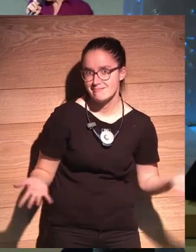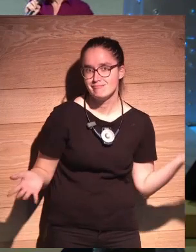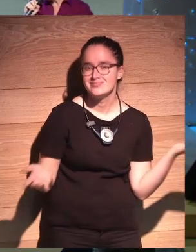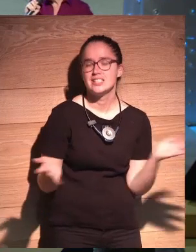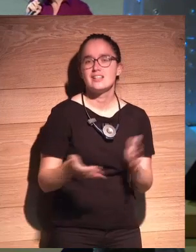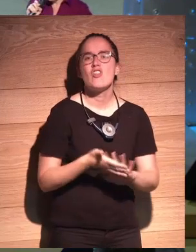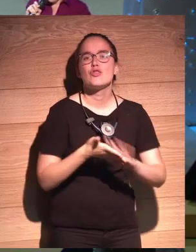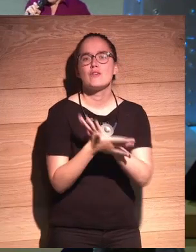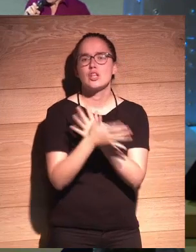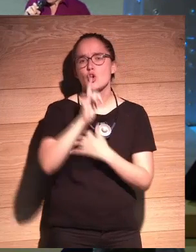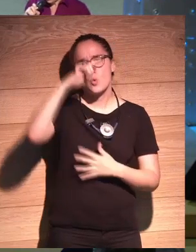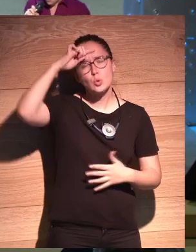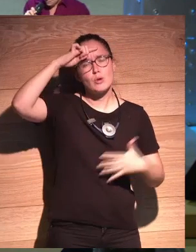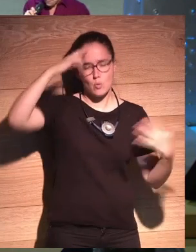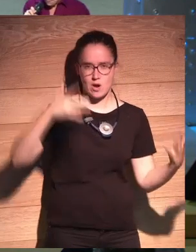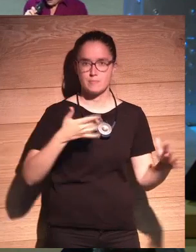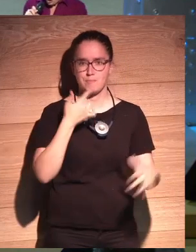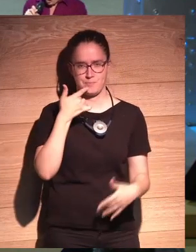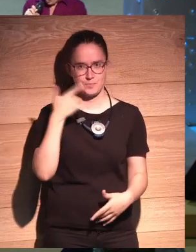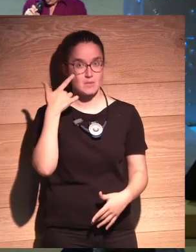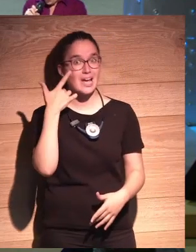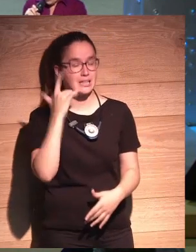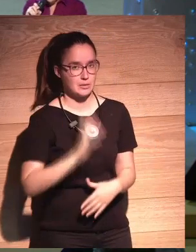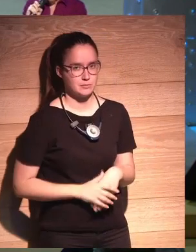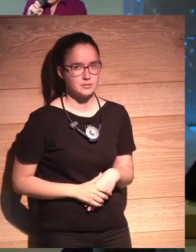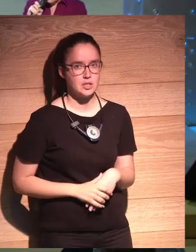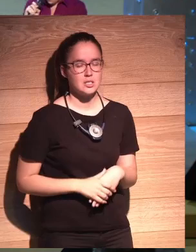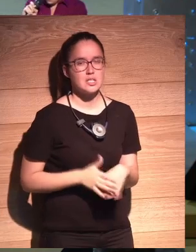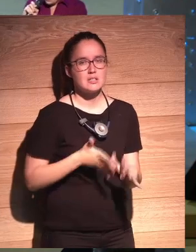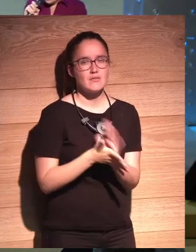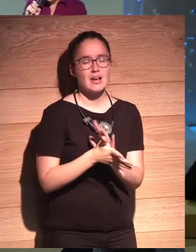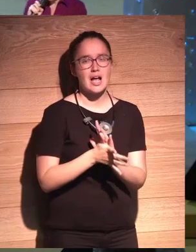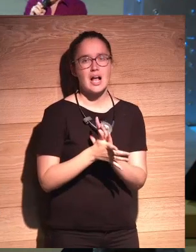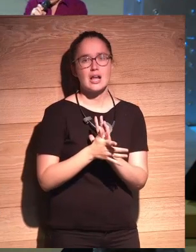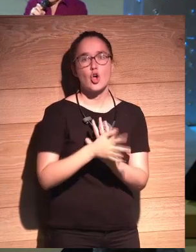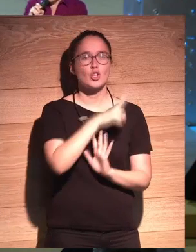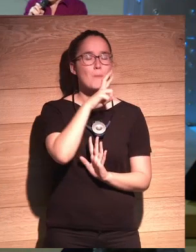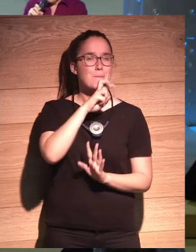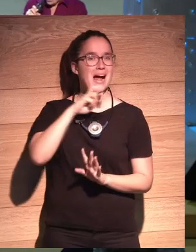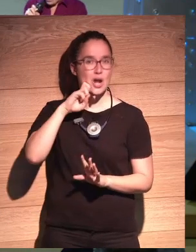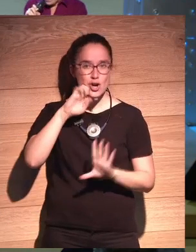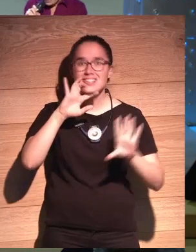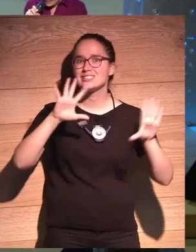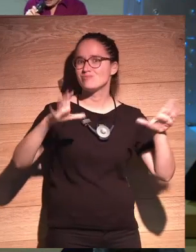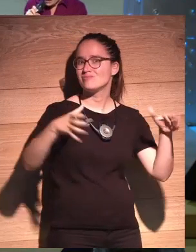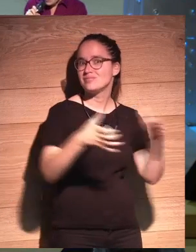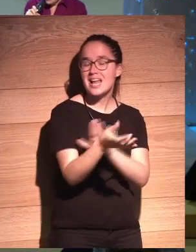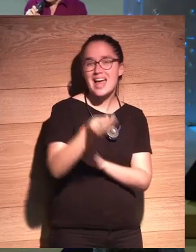for all human beings. And the definition of culture is a complex